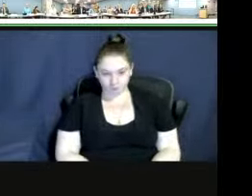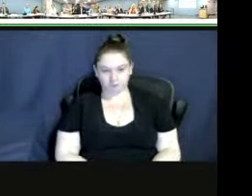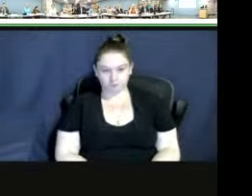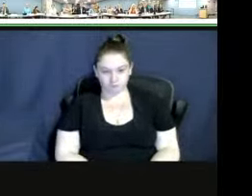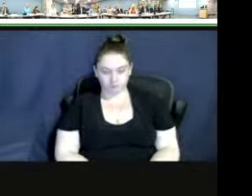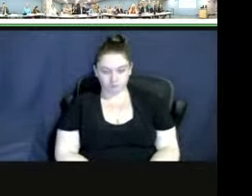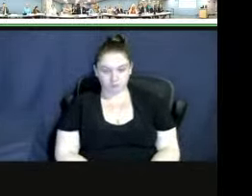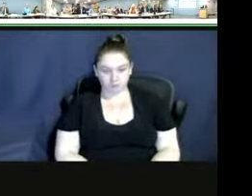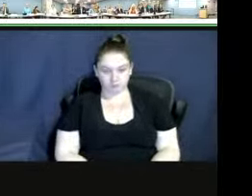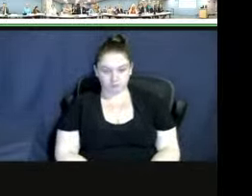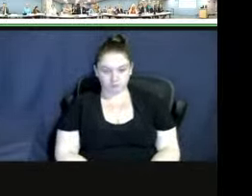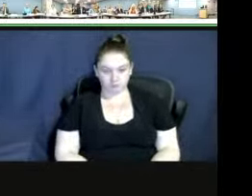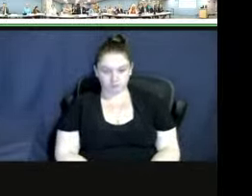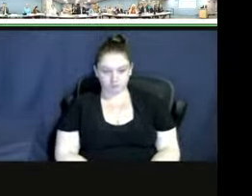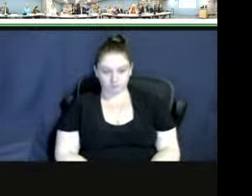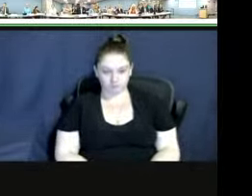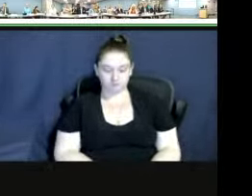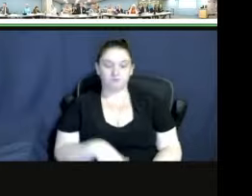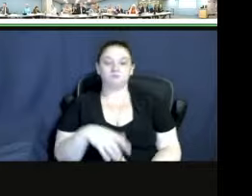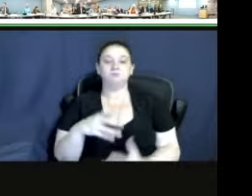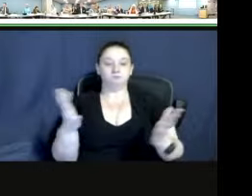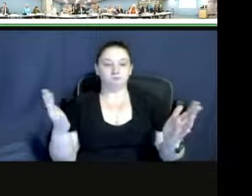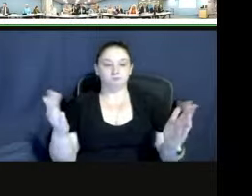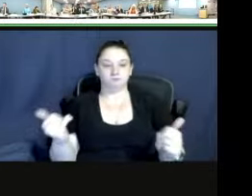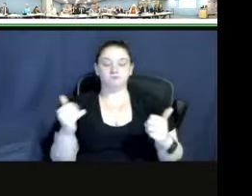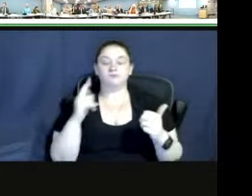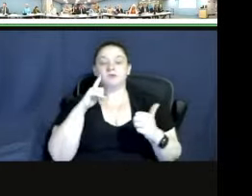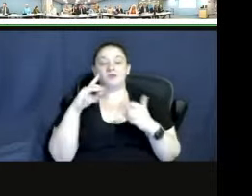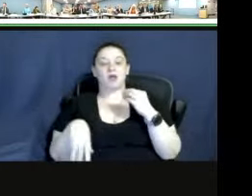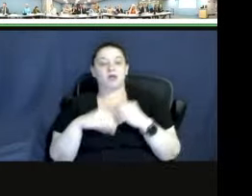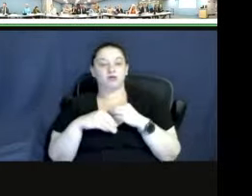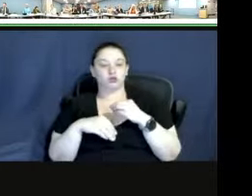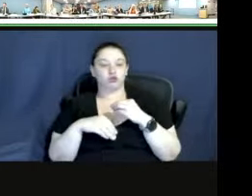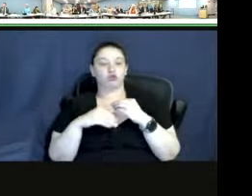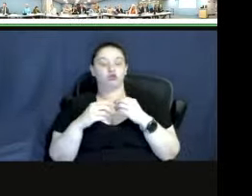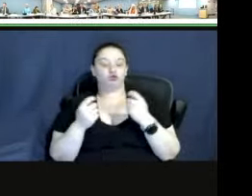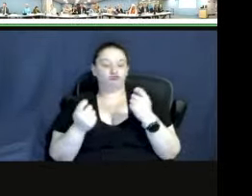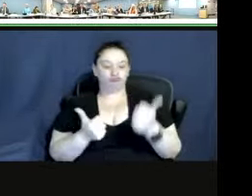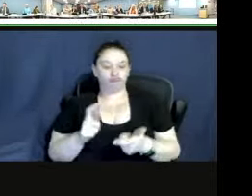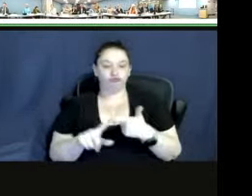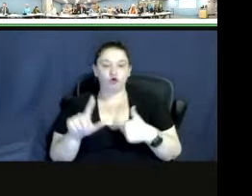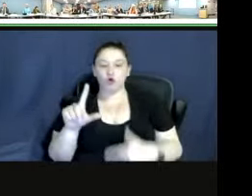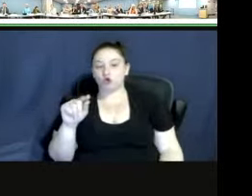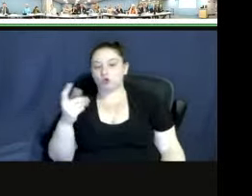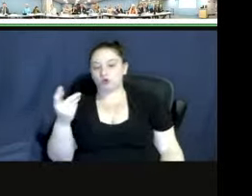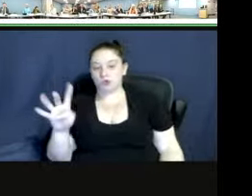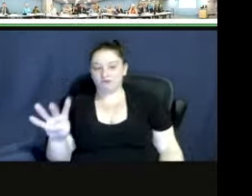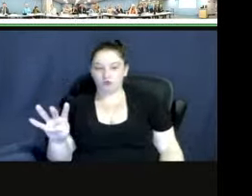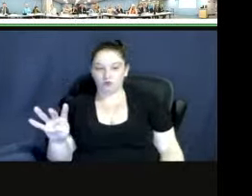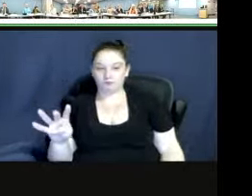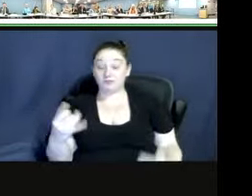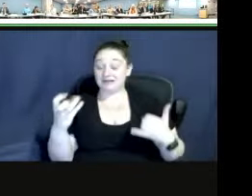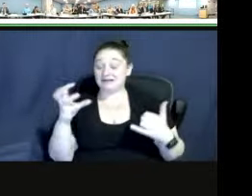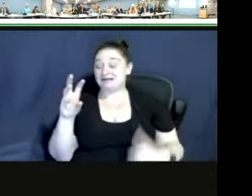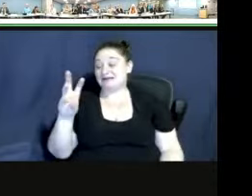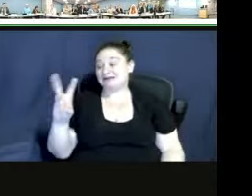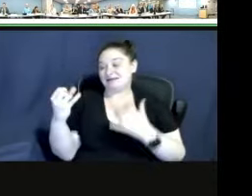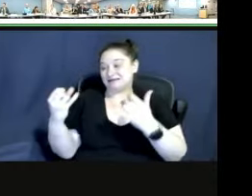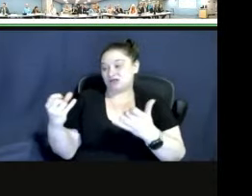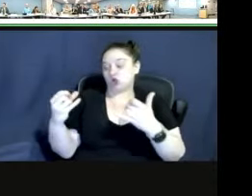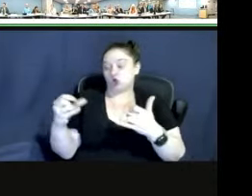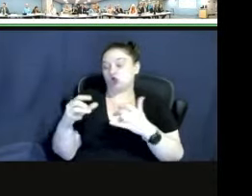Okay. Going on, the additional reductions for 2024, six currently vacant library